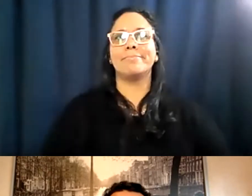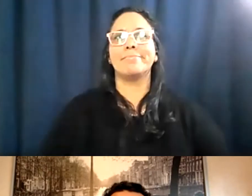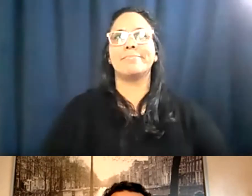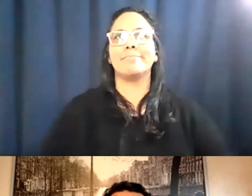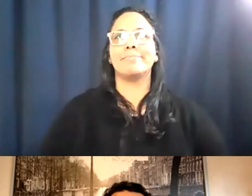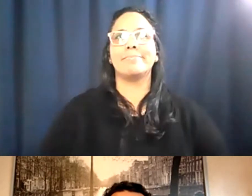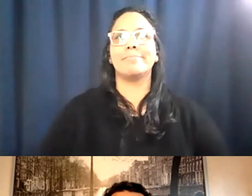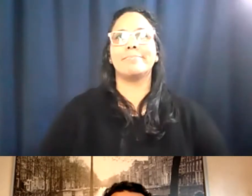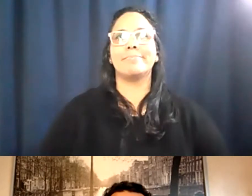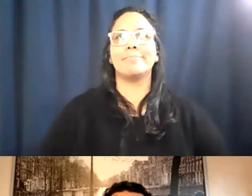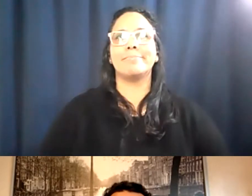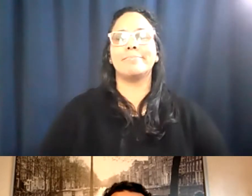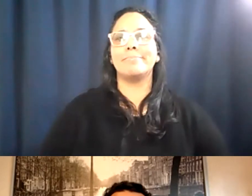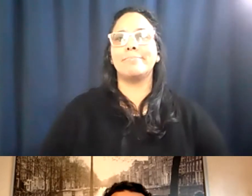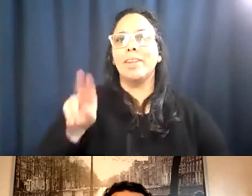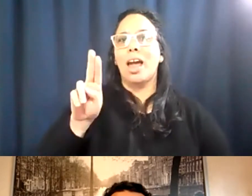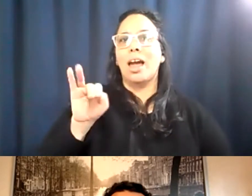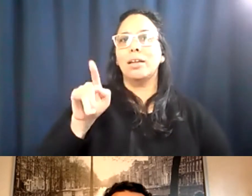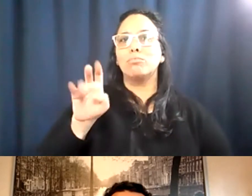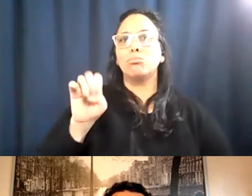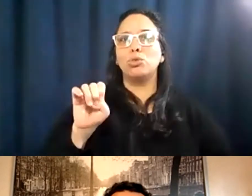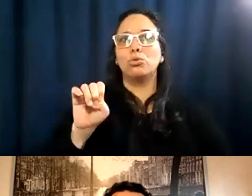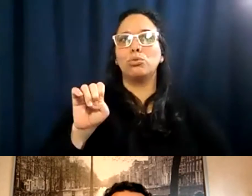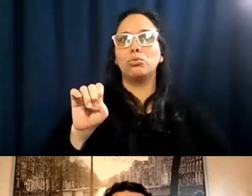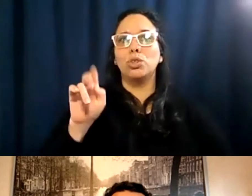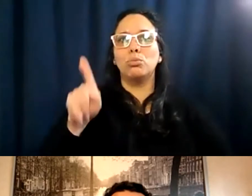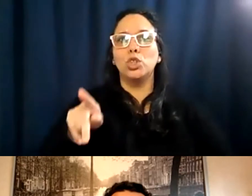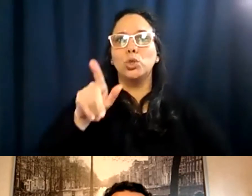Asha, can we unmute Ariba, please?